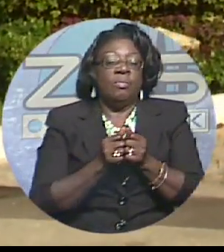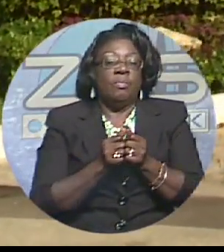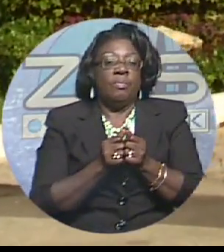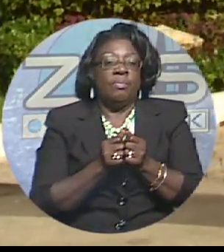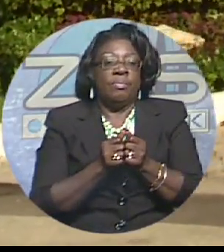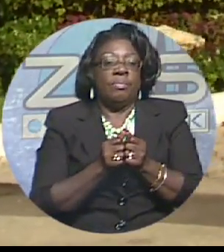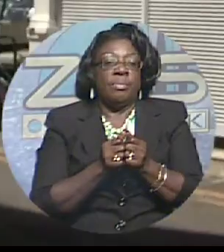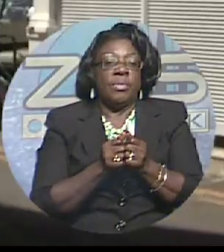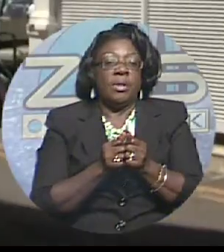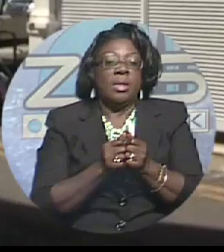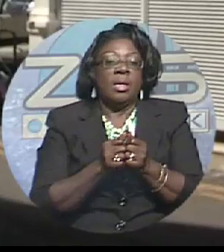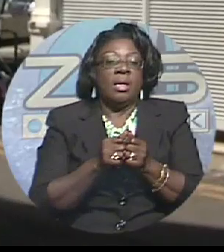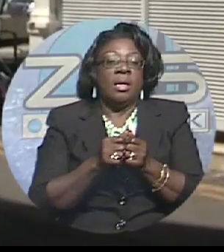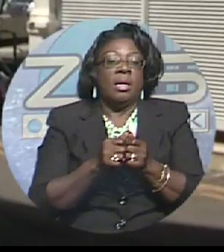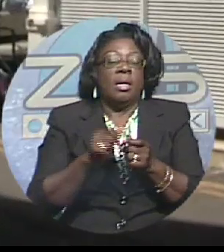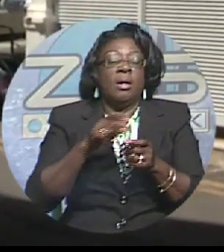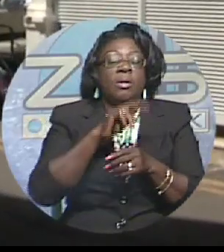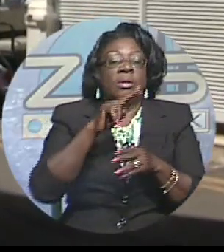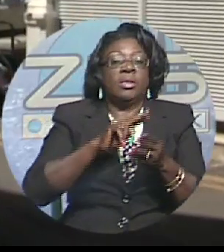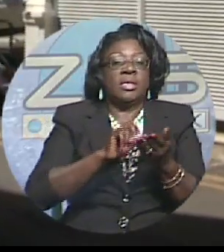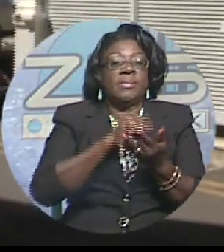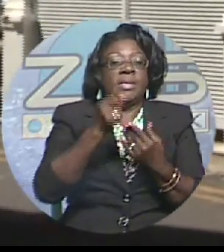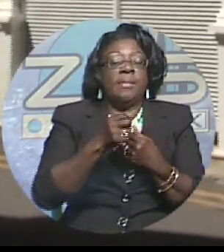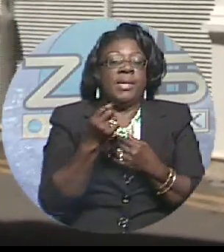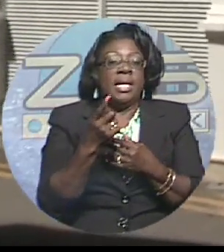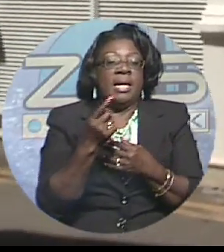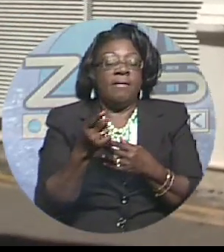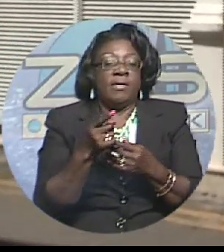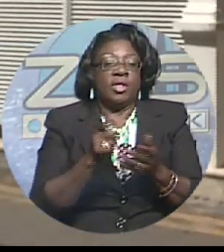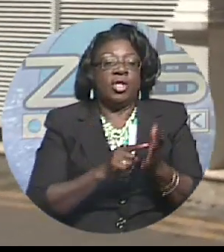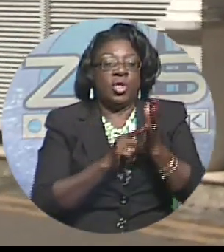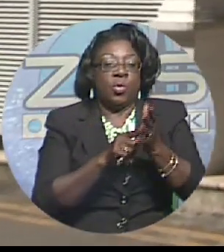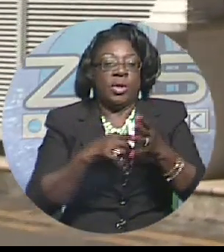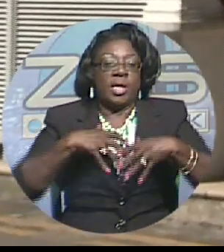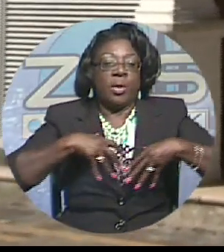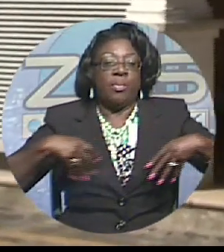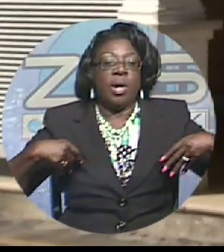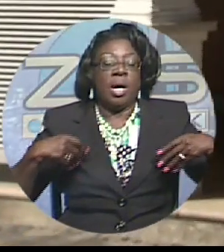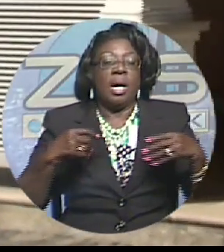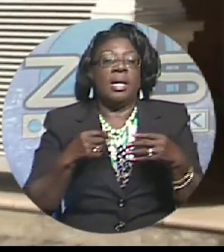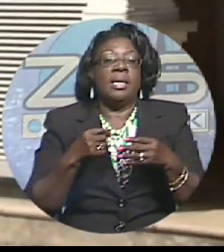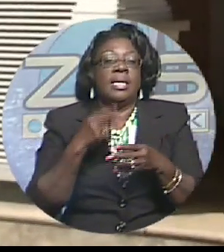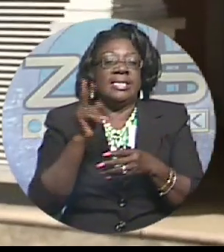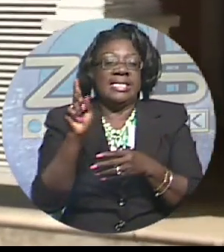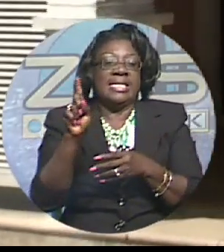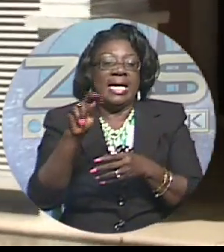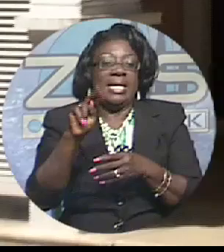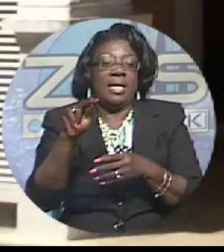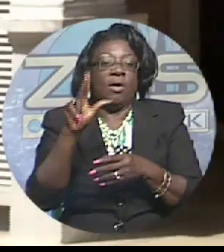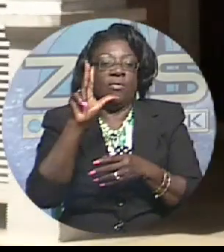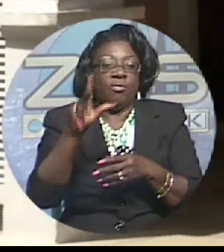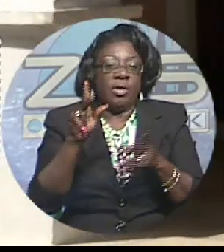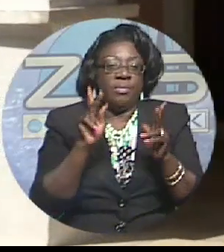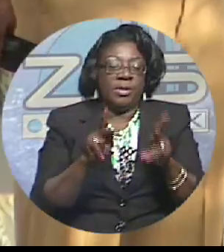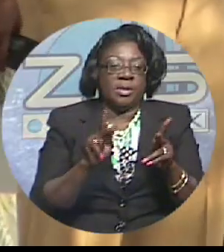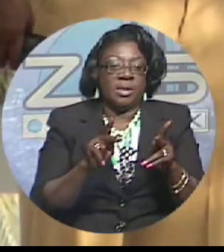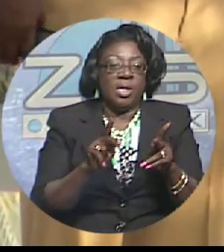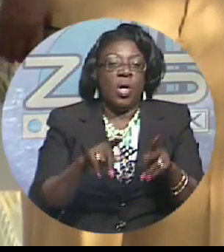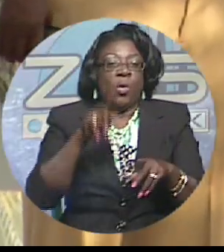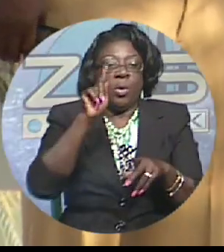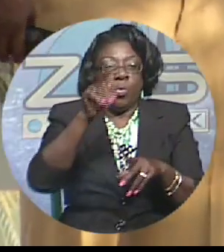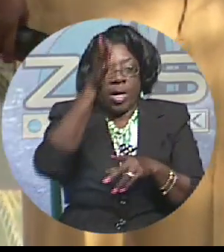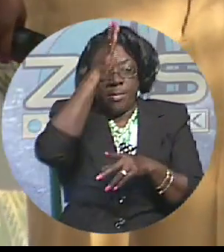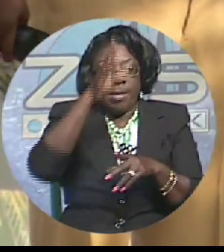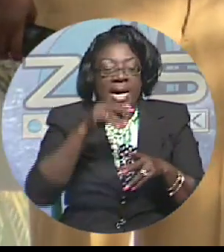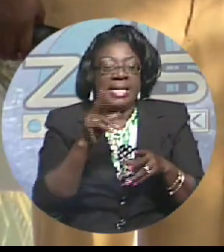profile. The report of September 11th revealed that the beige bra had a mixture of 3 people with at least 1 male contributor, and